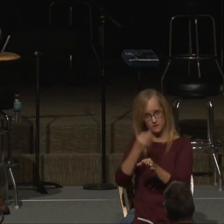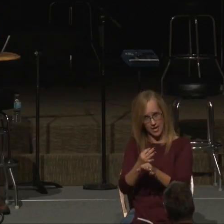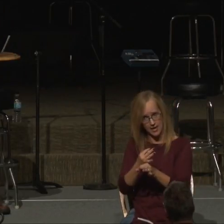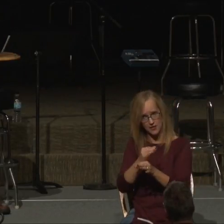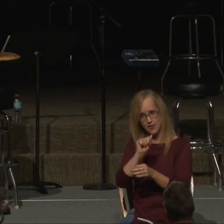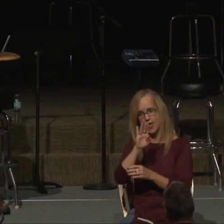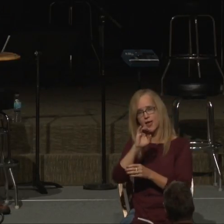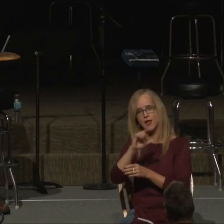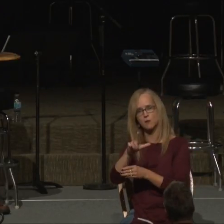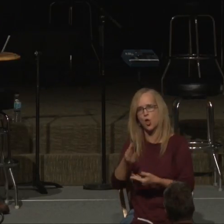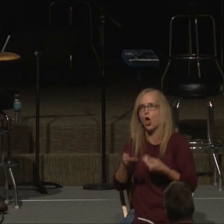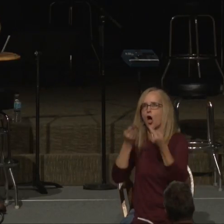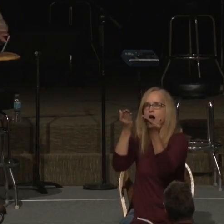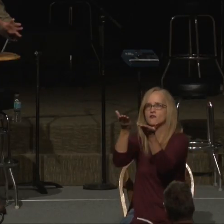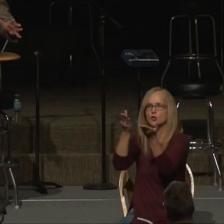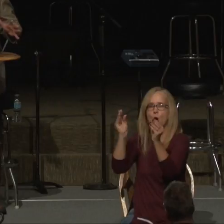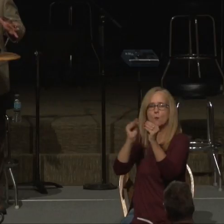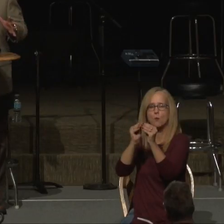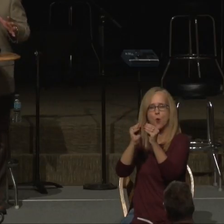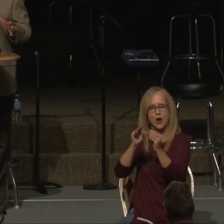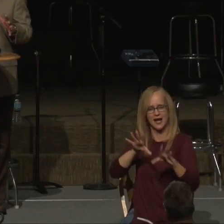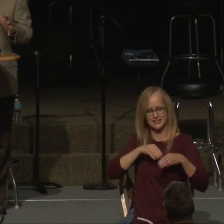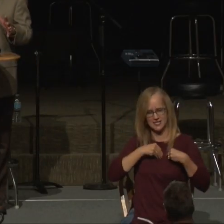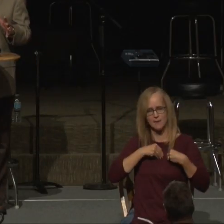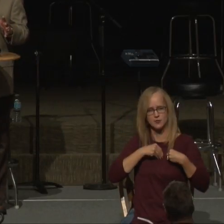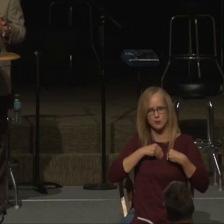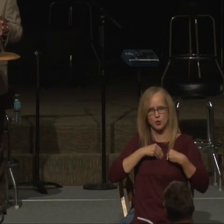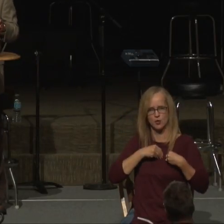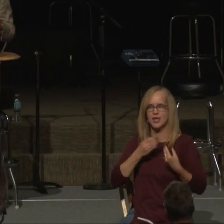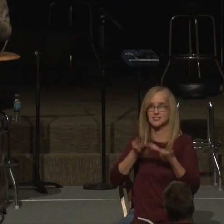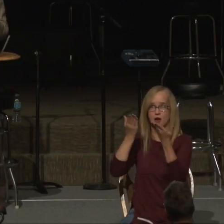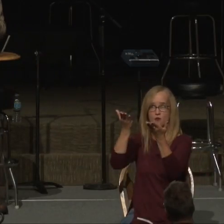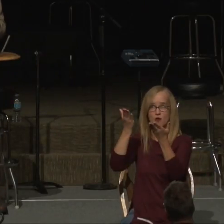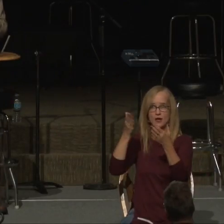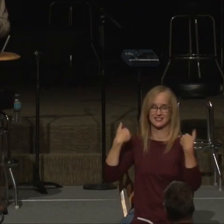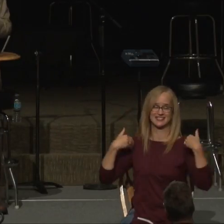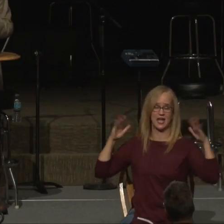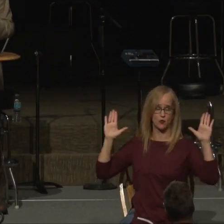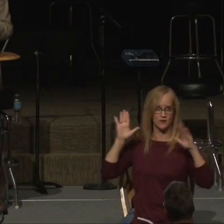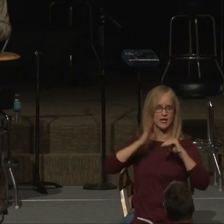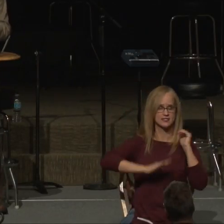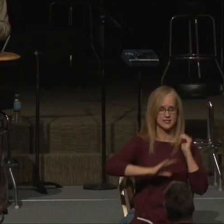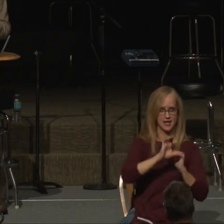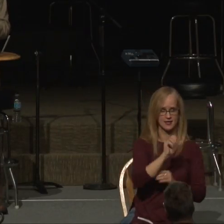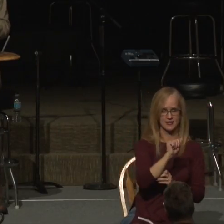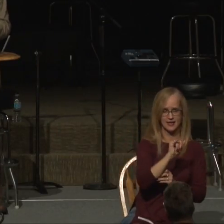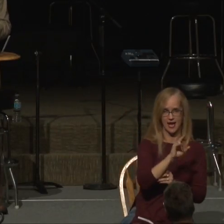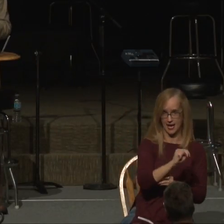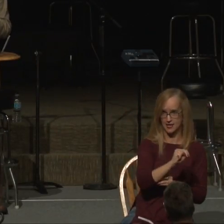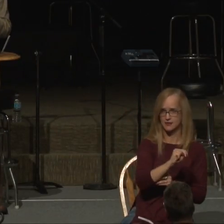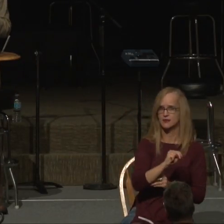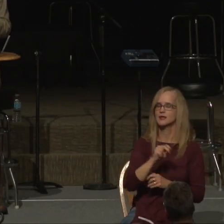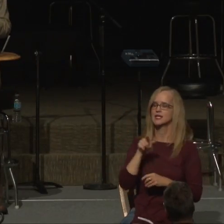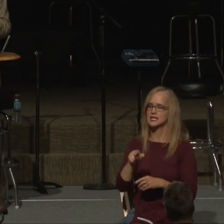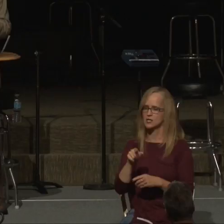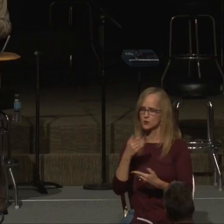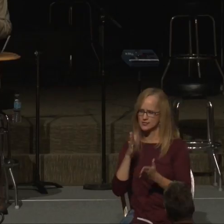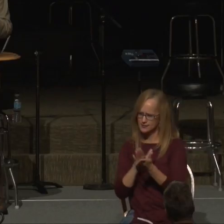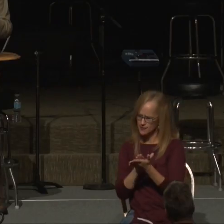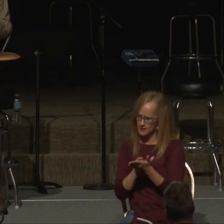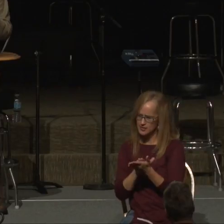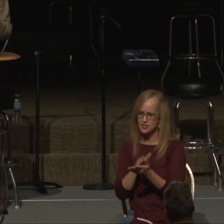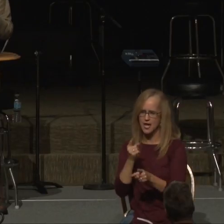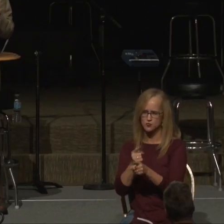Abel offered to God a more acceptable sacrifice than Cain, through which he was commended as righteous, God commending